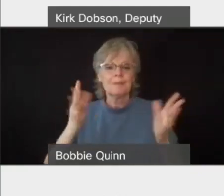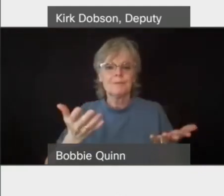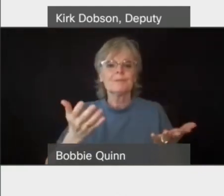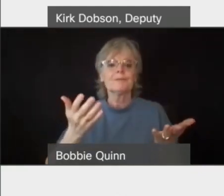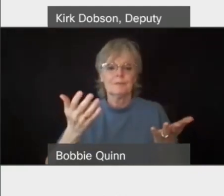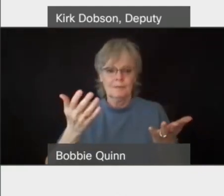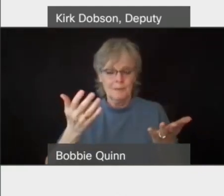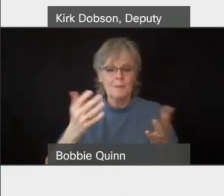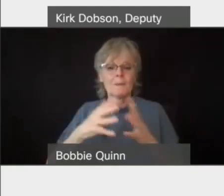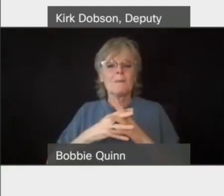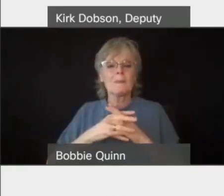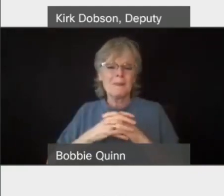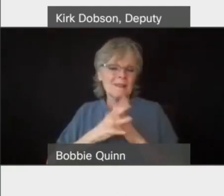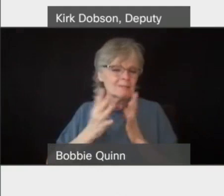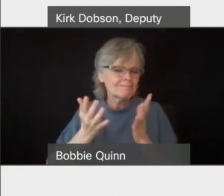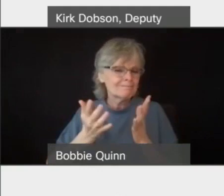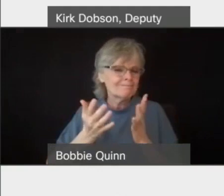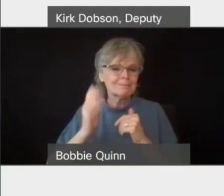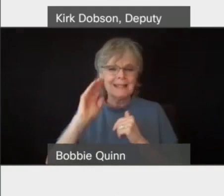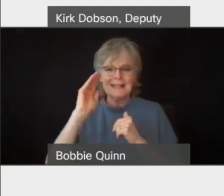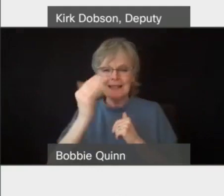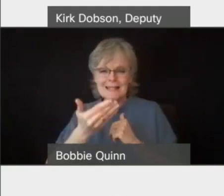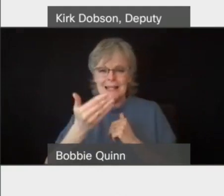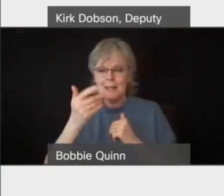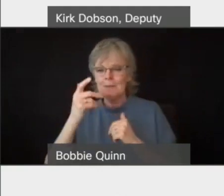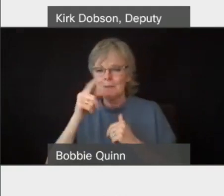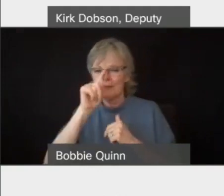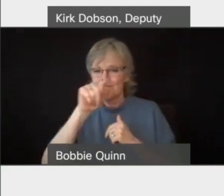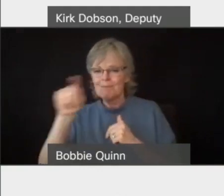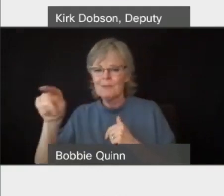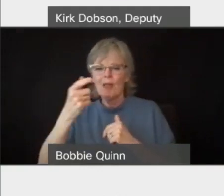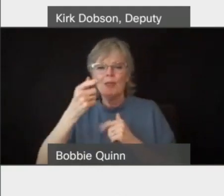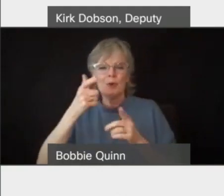little bit of a delay in uploading all of the data.